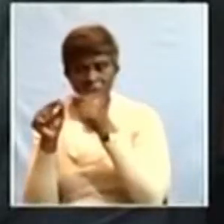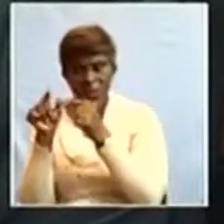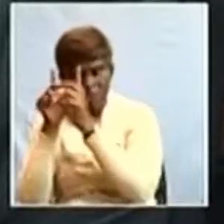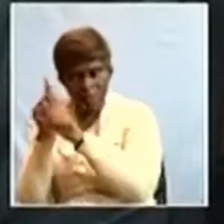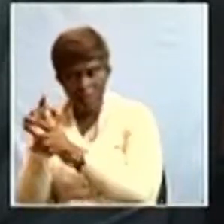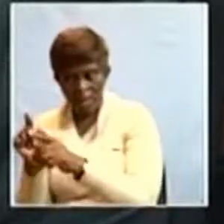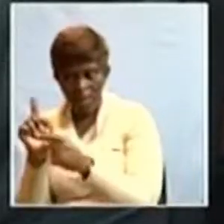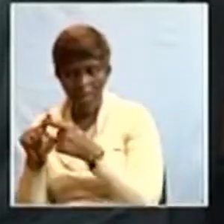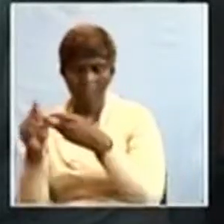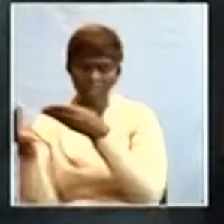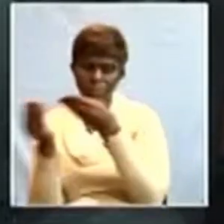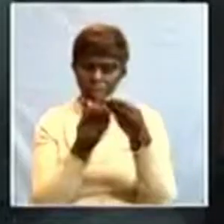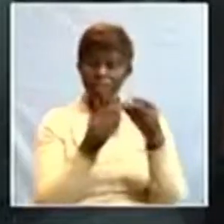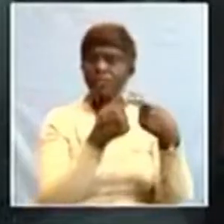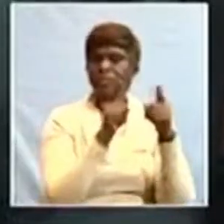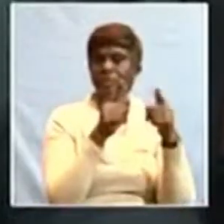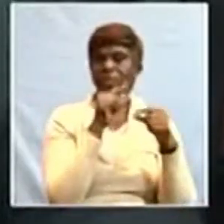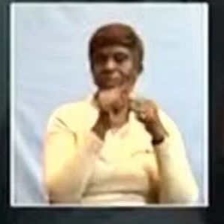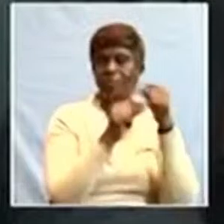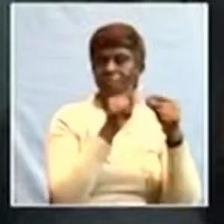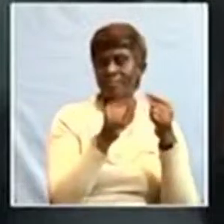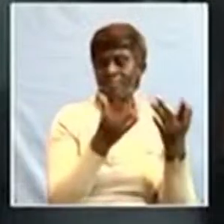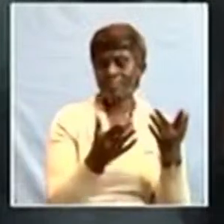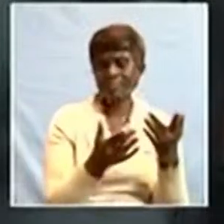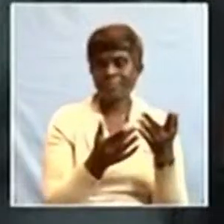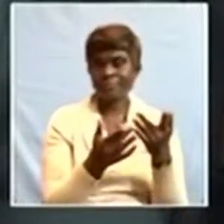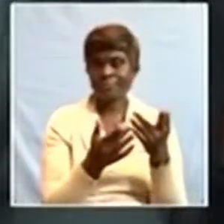the aforementioned provinces.